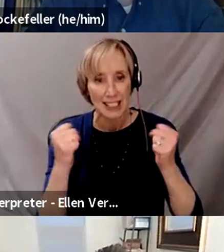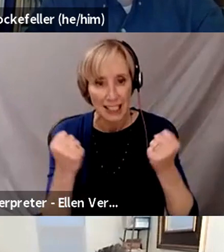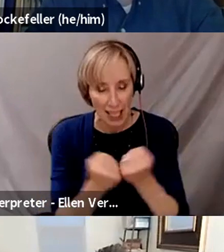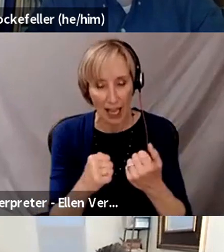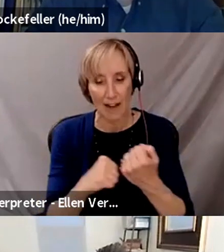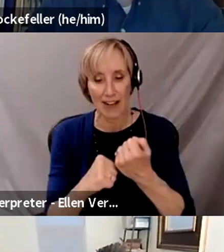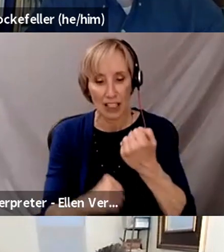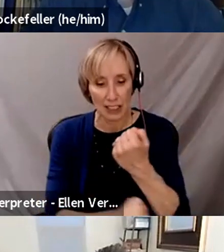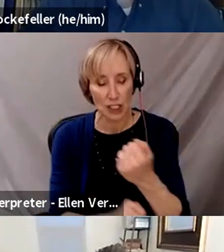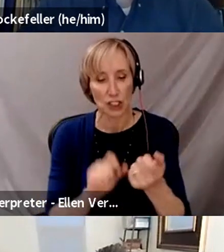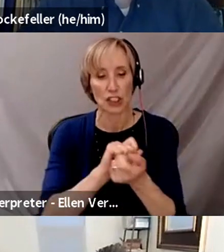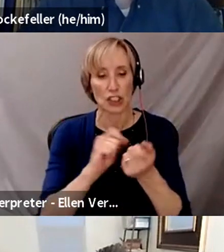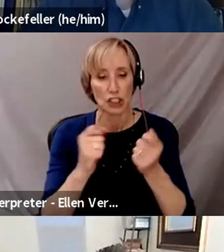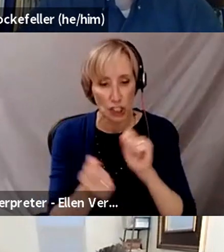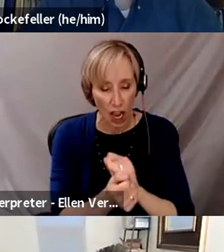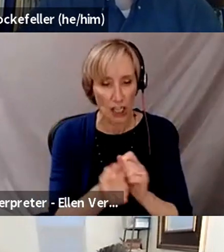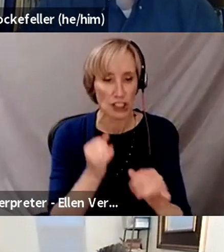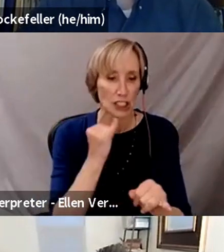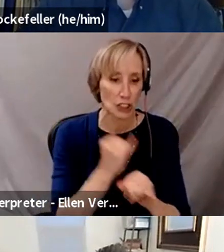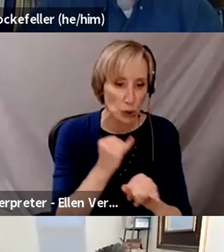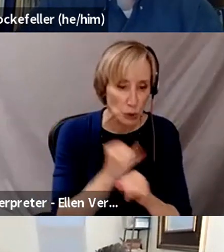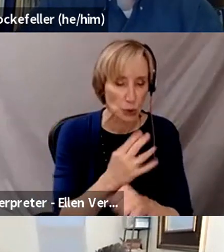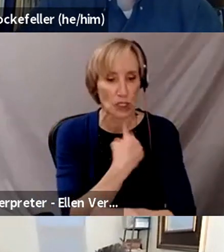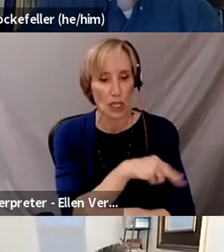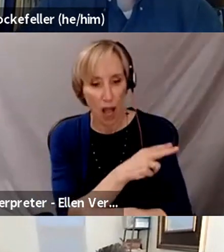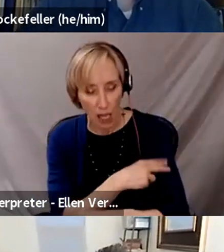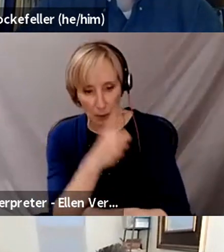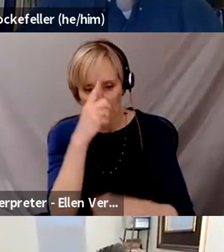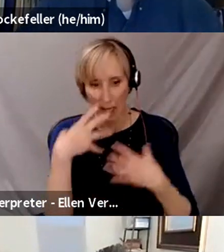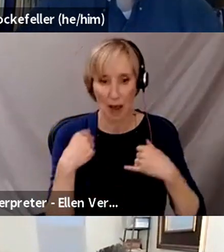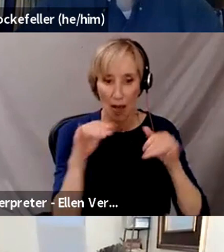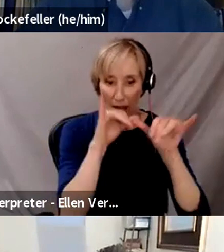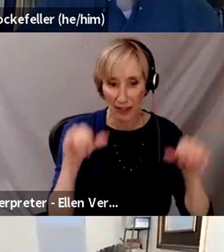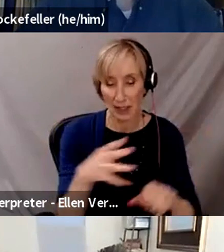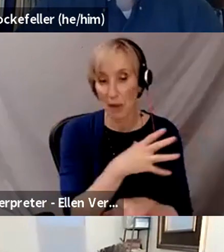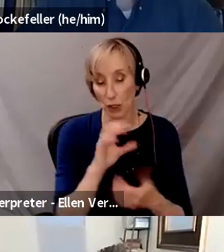the interpersonal, to alter the perceptions within ourselves.